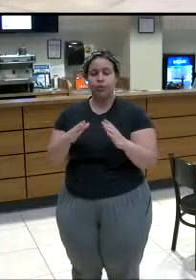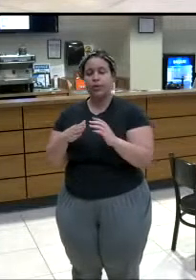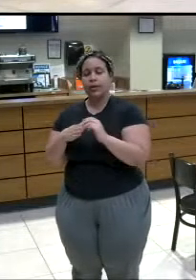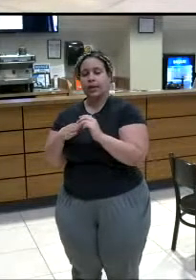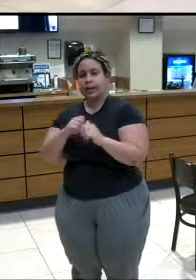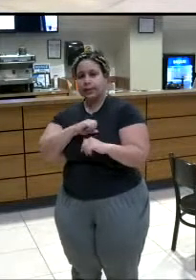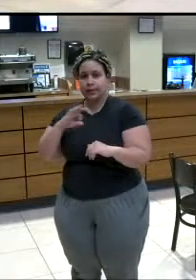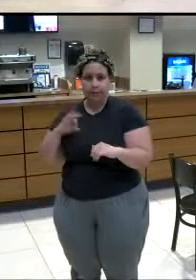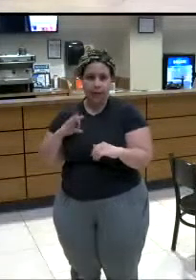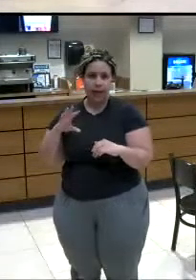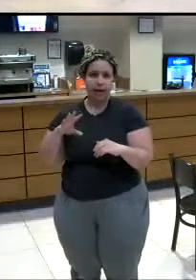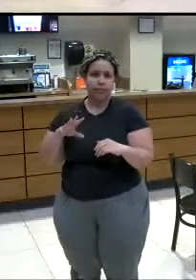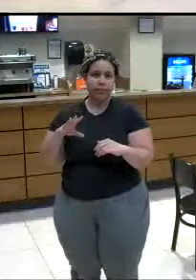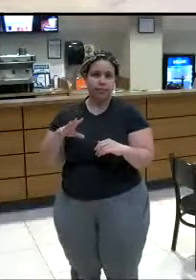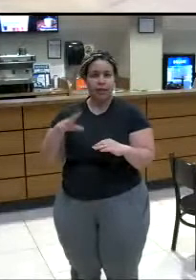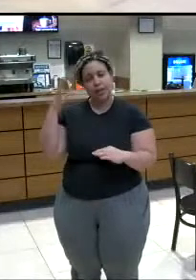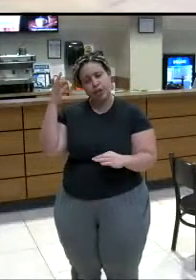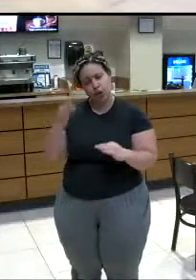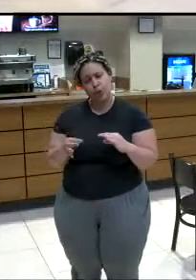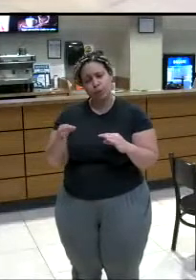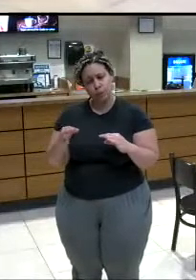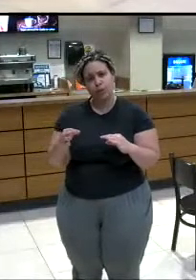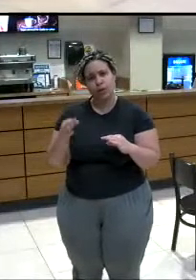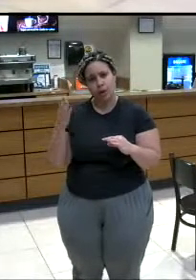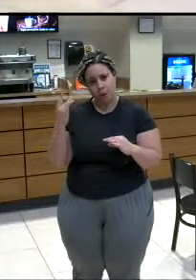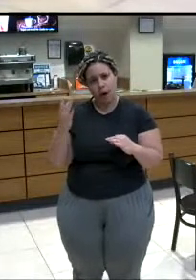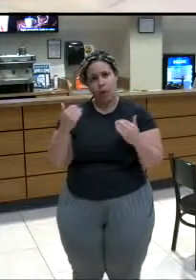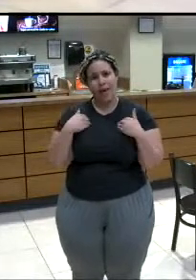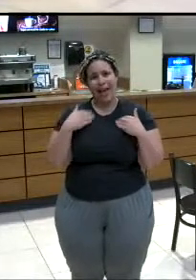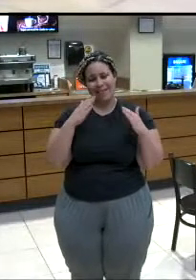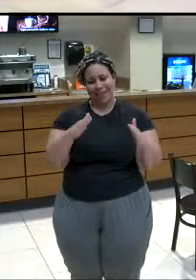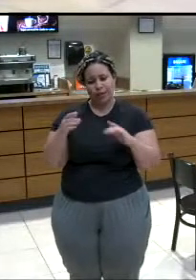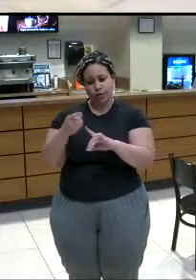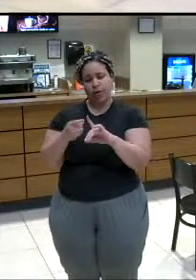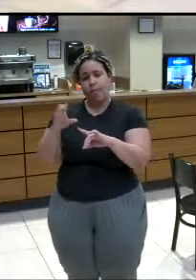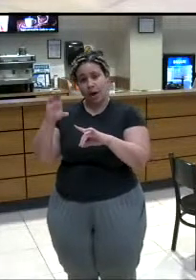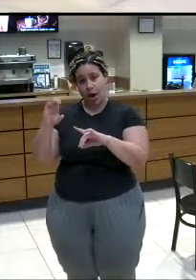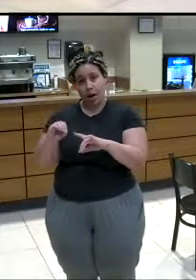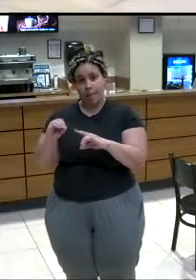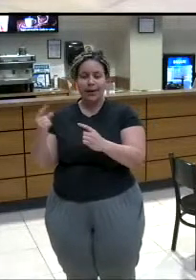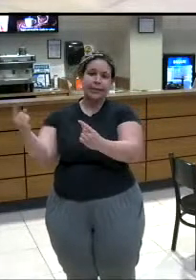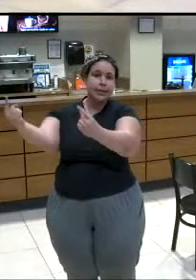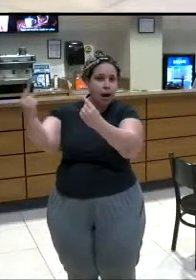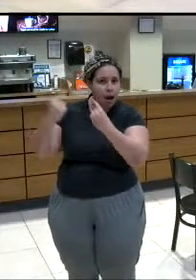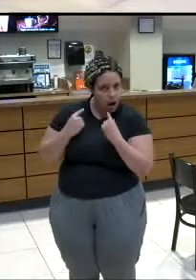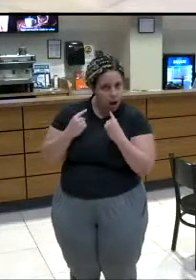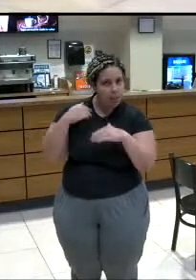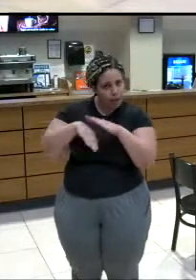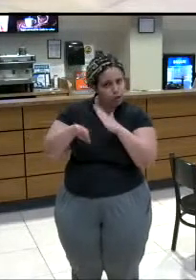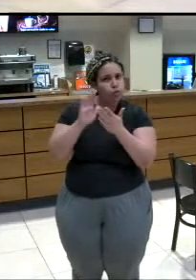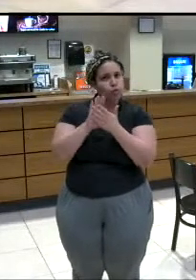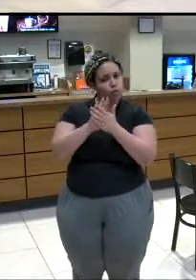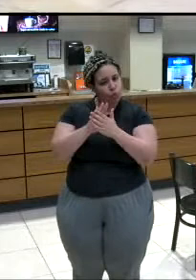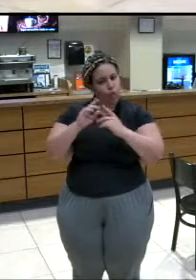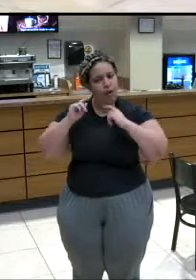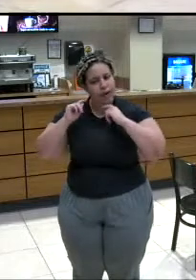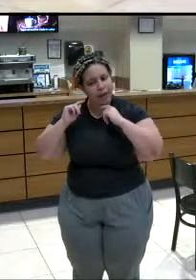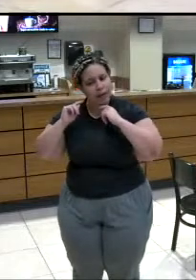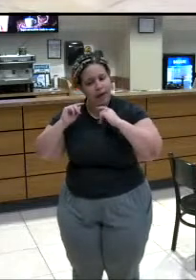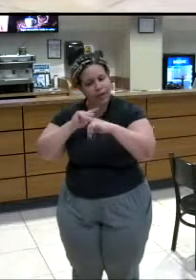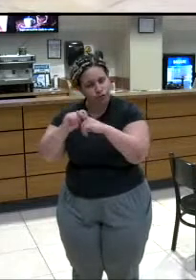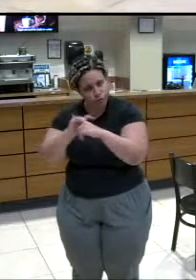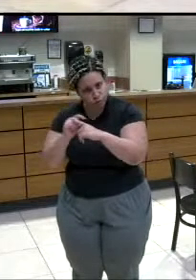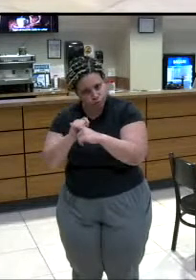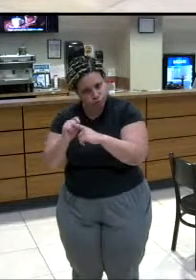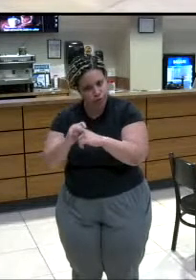have individuals from those companies come and train our teachers in the use of the resource.